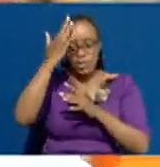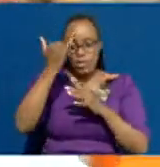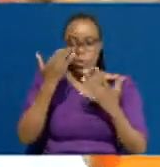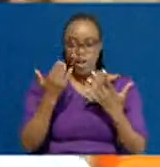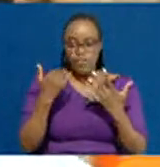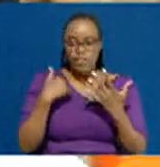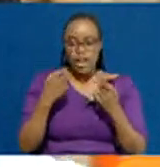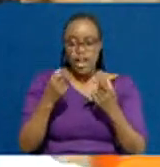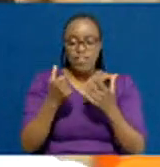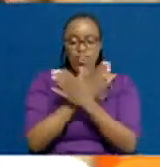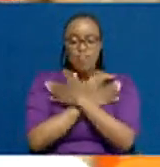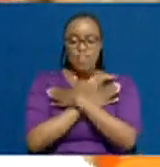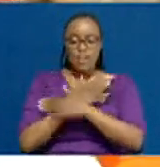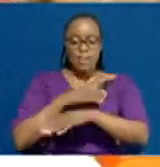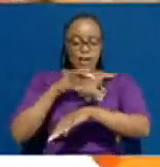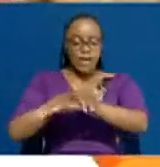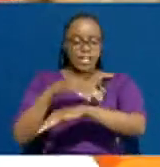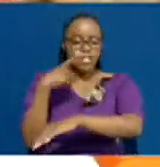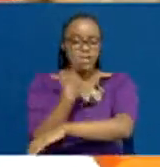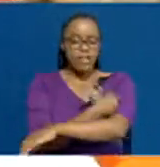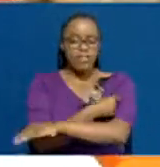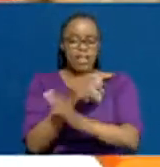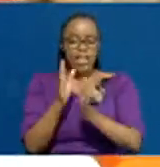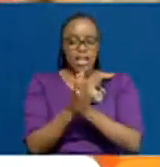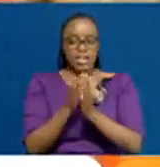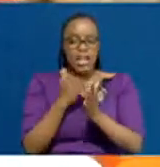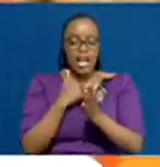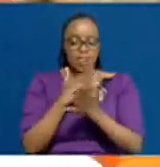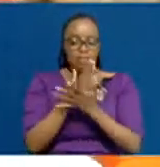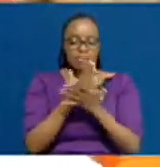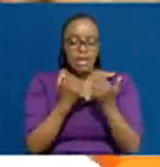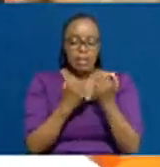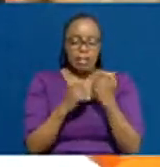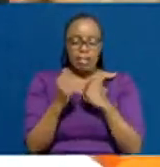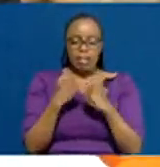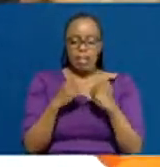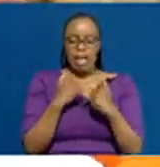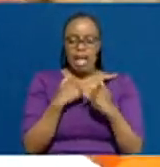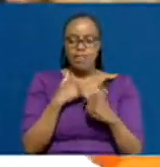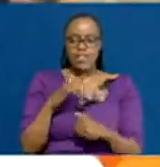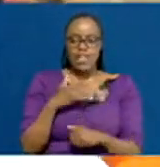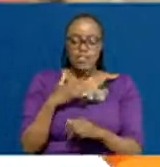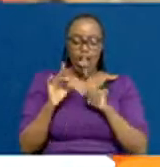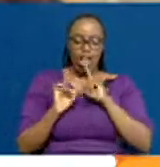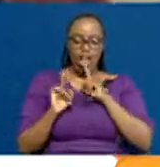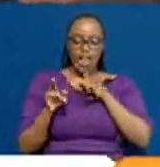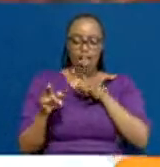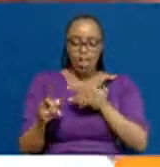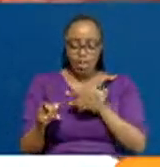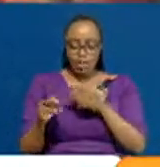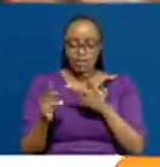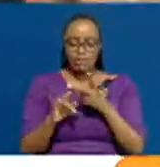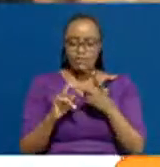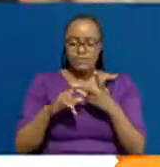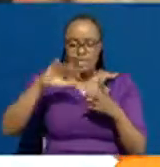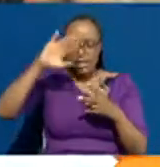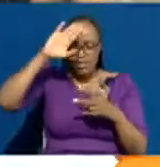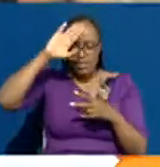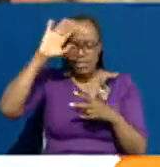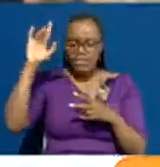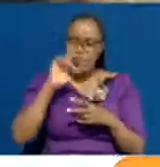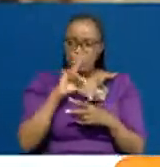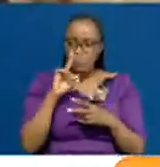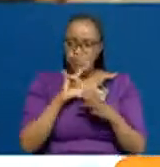a few of my friends walichanjwa and it had some reaction with them. They were vomiting, high fever,